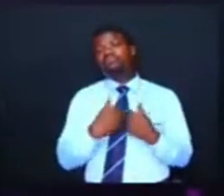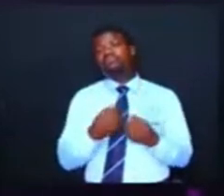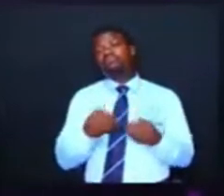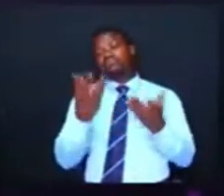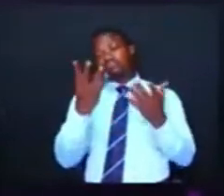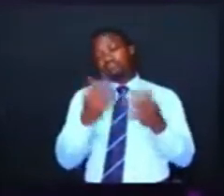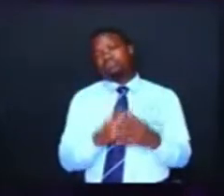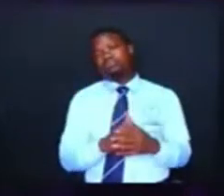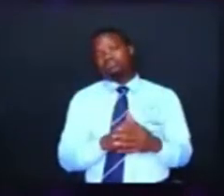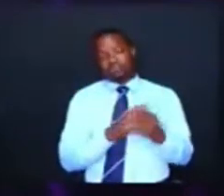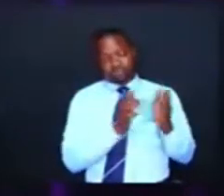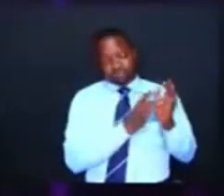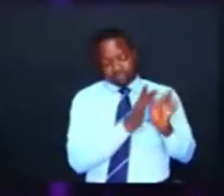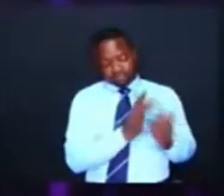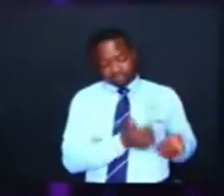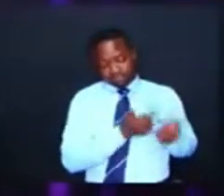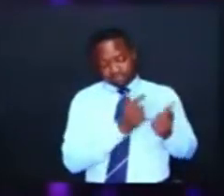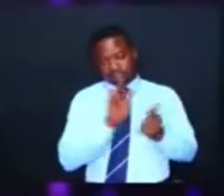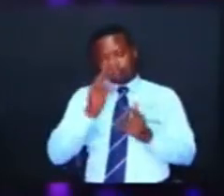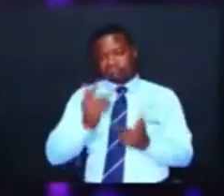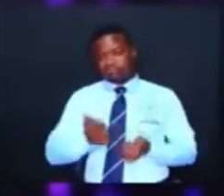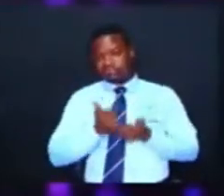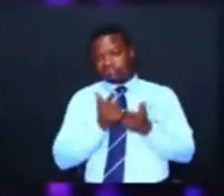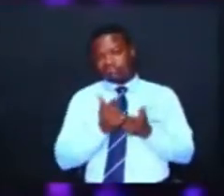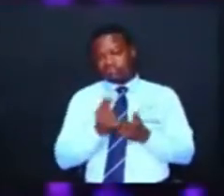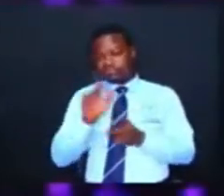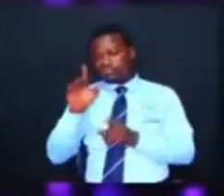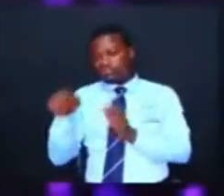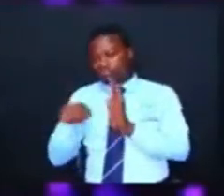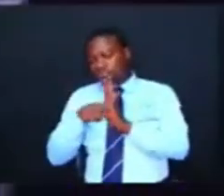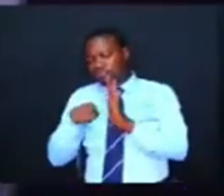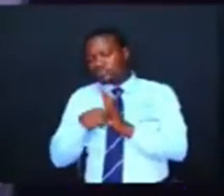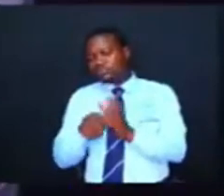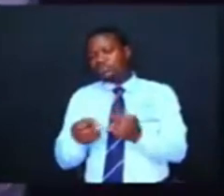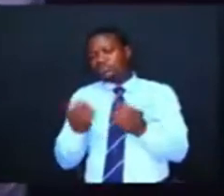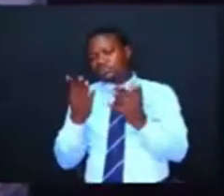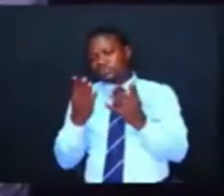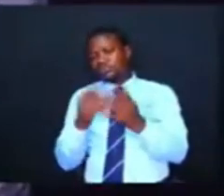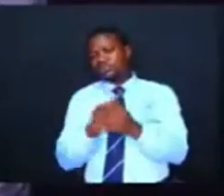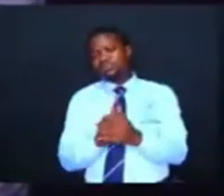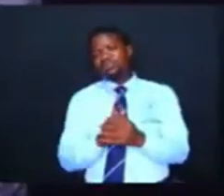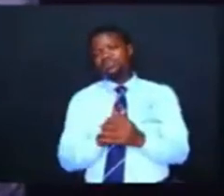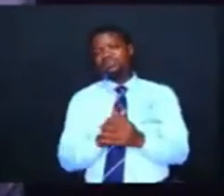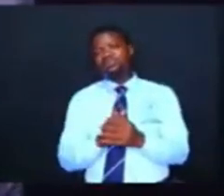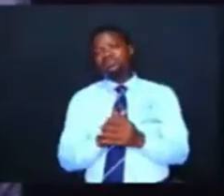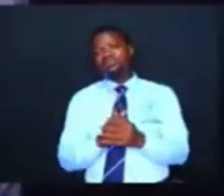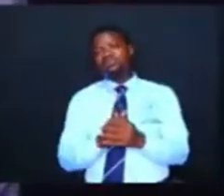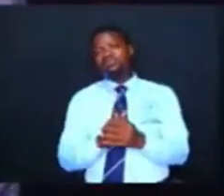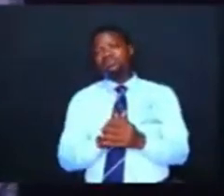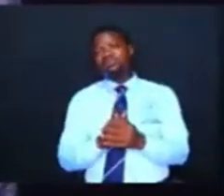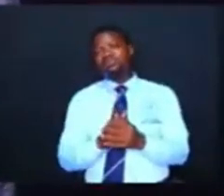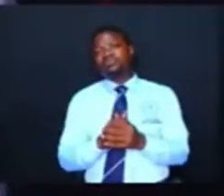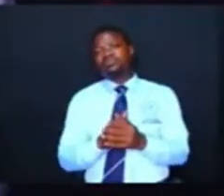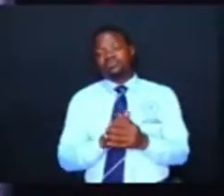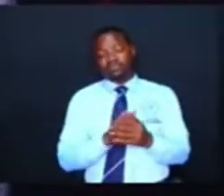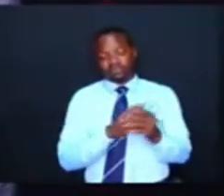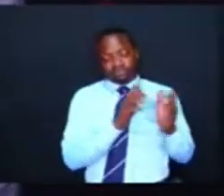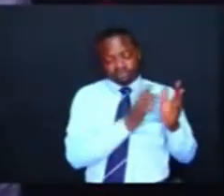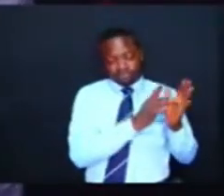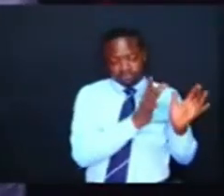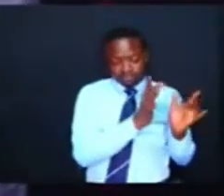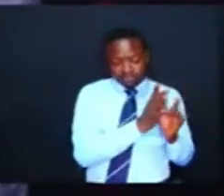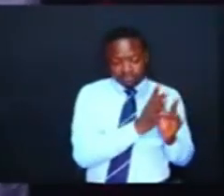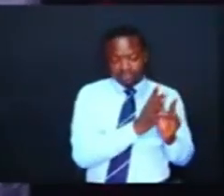hwe yesu na bra bo ene odie ya wa hwe de dantemo and for this was the difference between himself